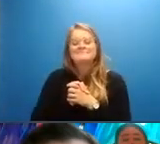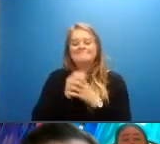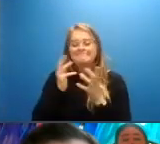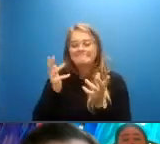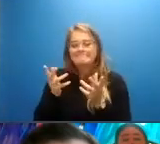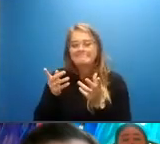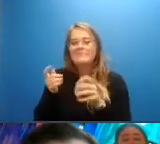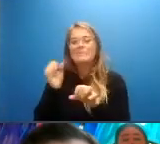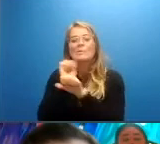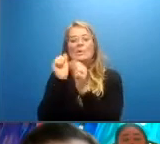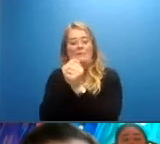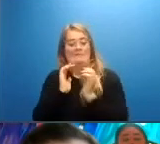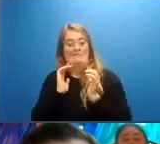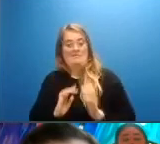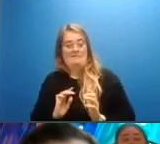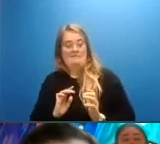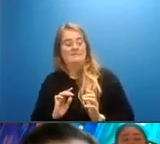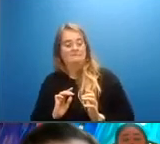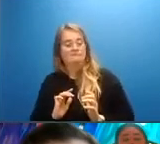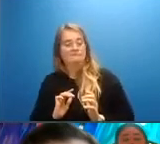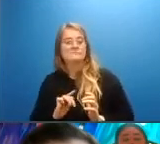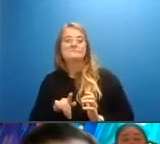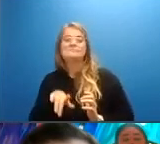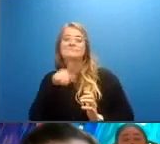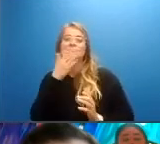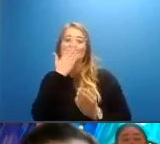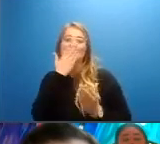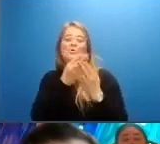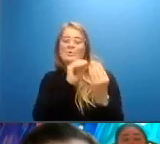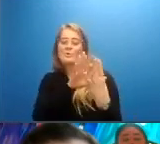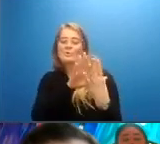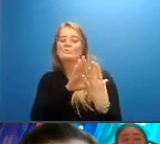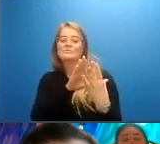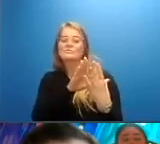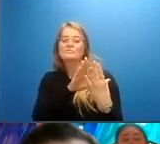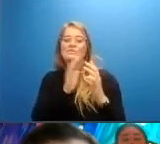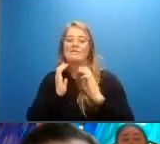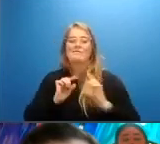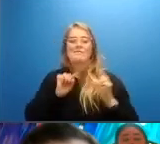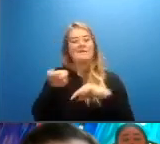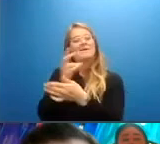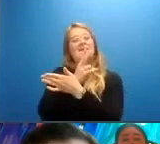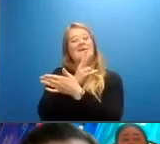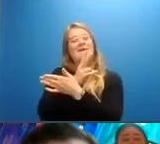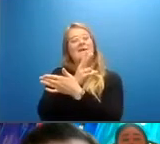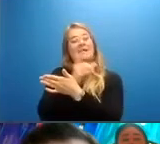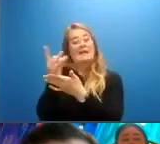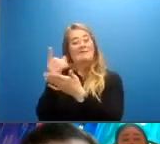works with our clients and in a good way, and they come to our 8-week program, and there's